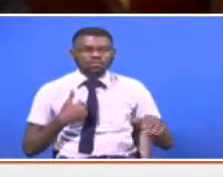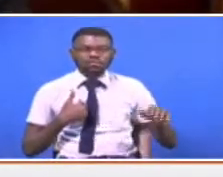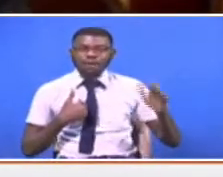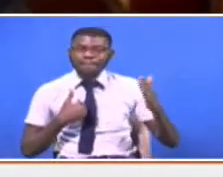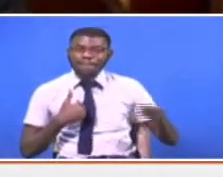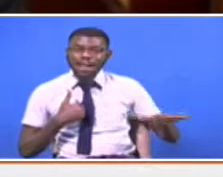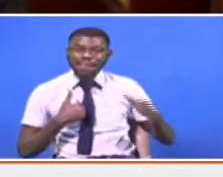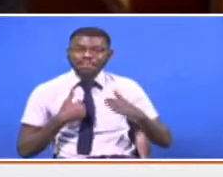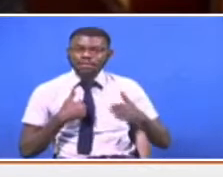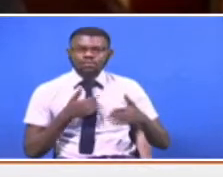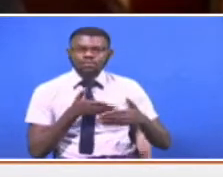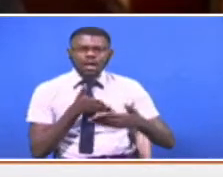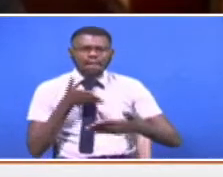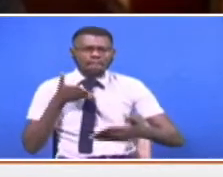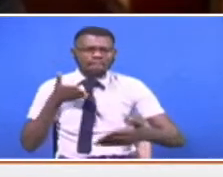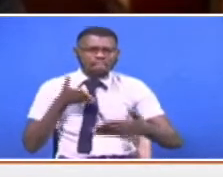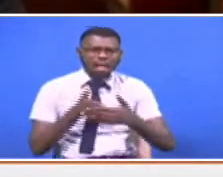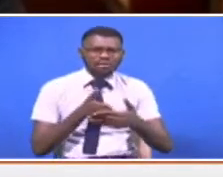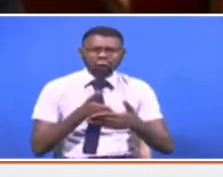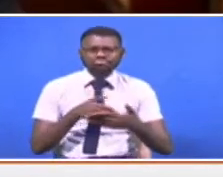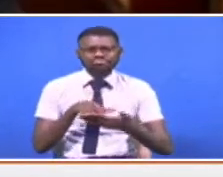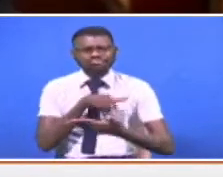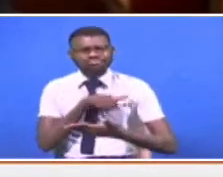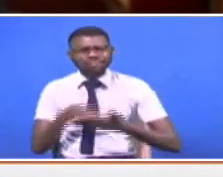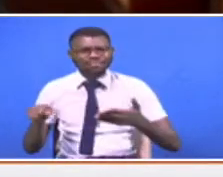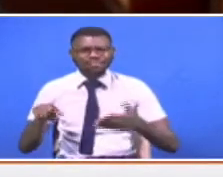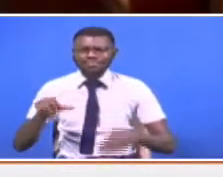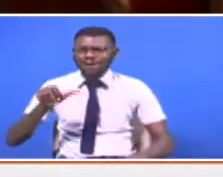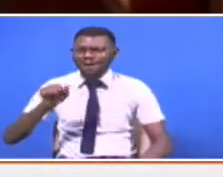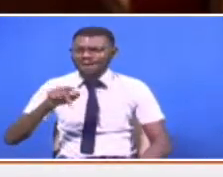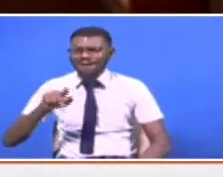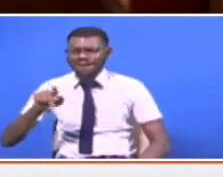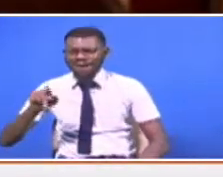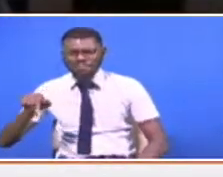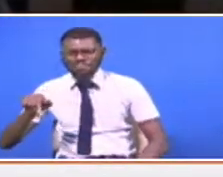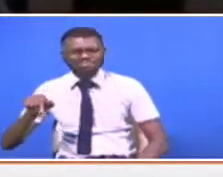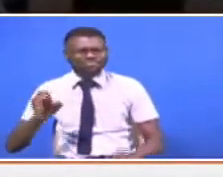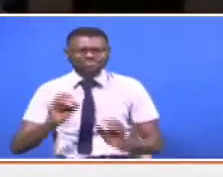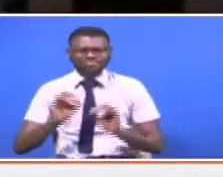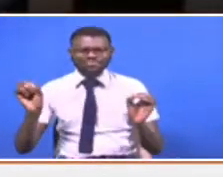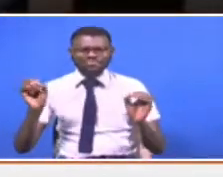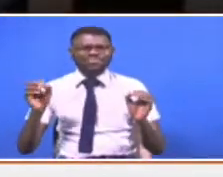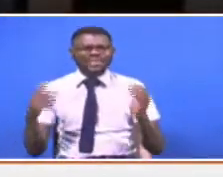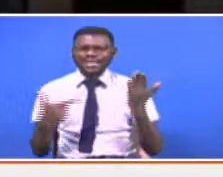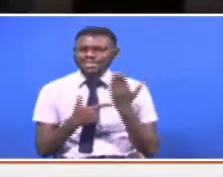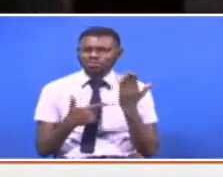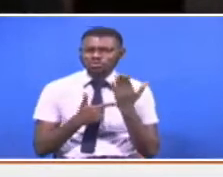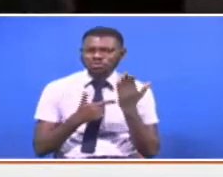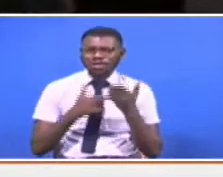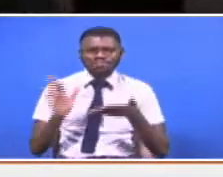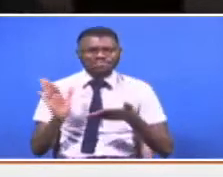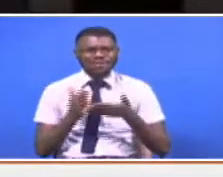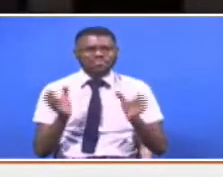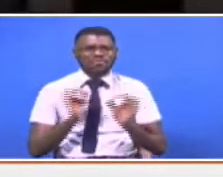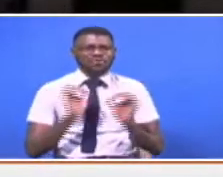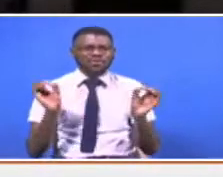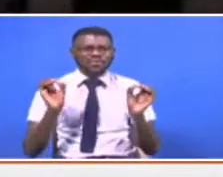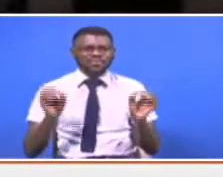banning, outright banning of any app? We cannot fight with technology. We cannot operate from some